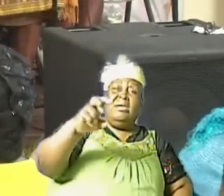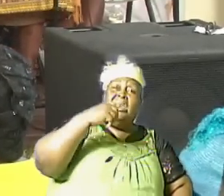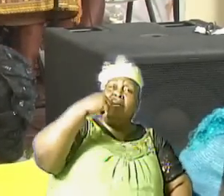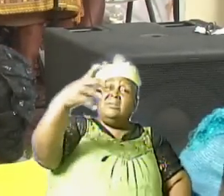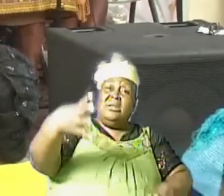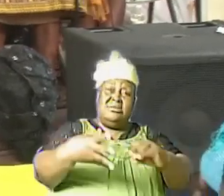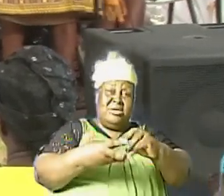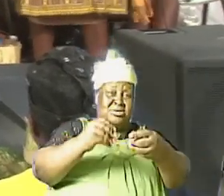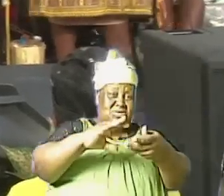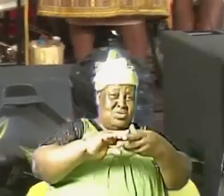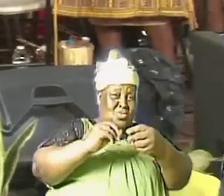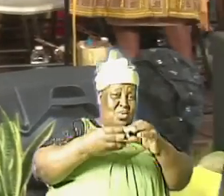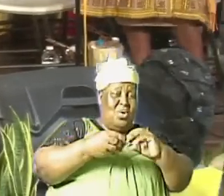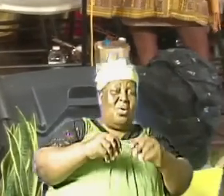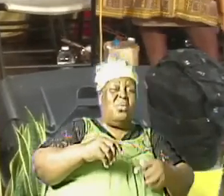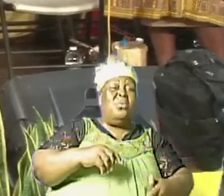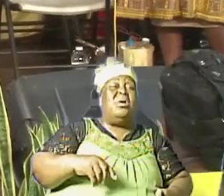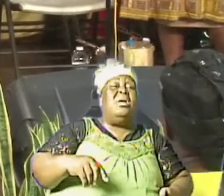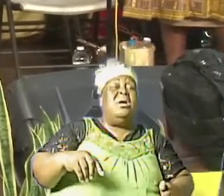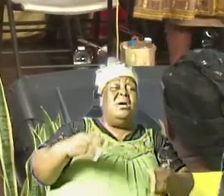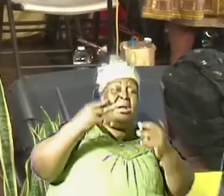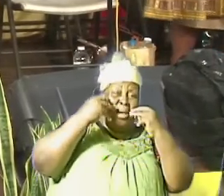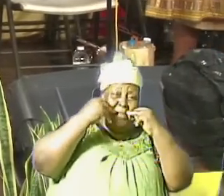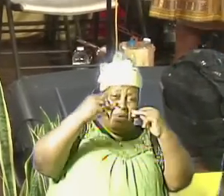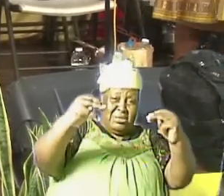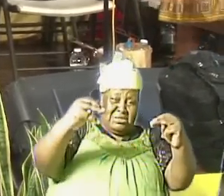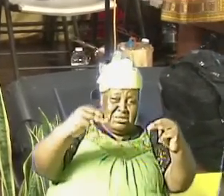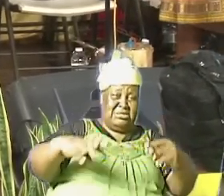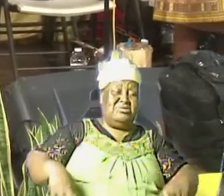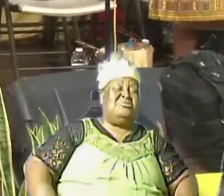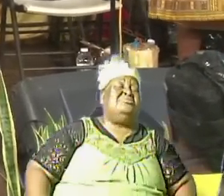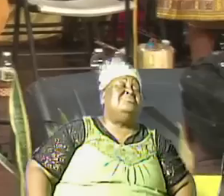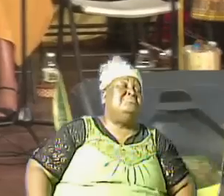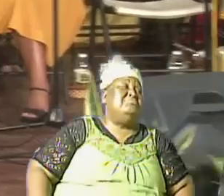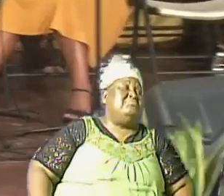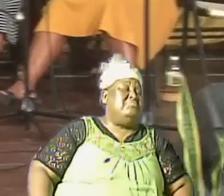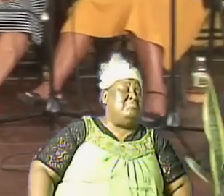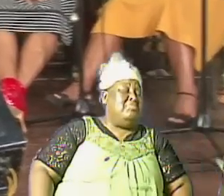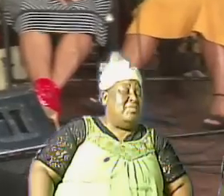told us of the story in one message. That's a message you don't forget.